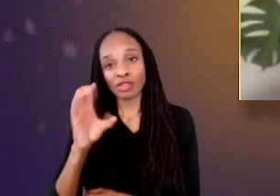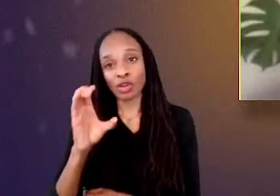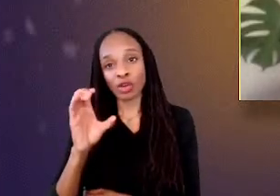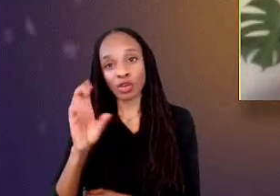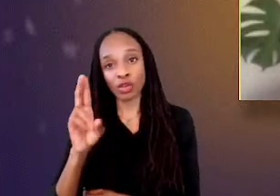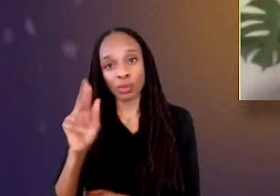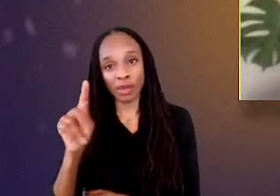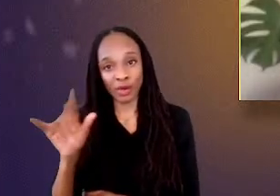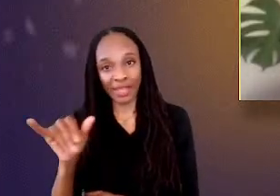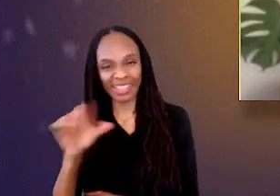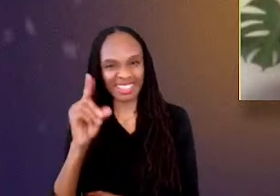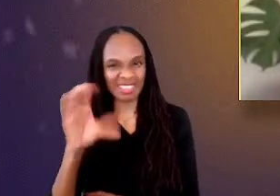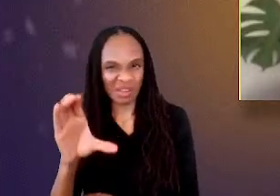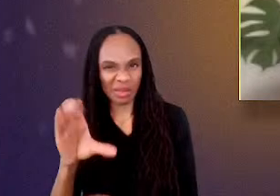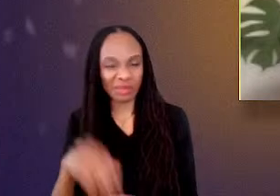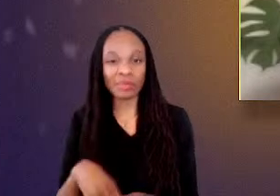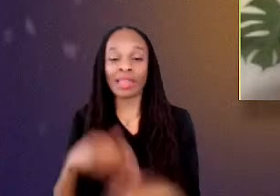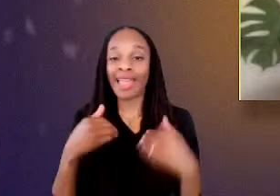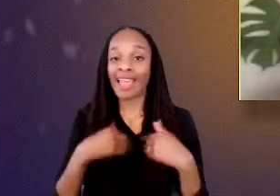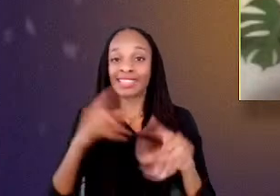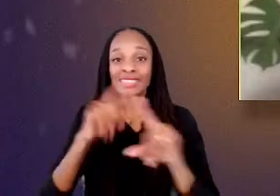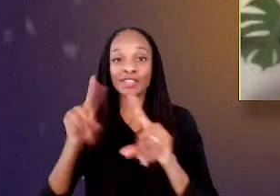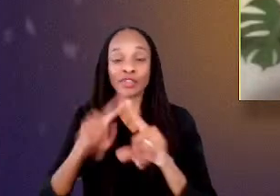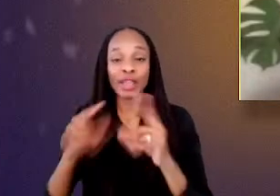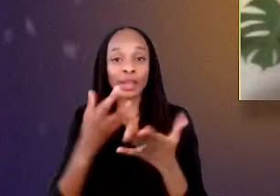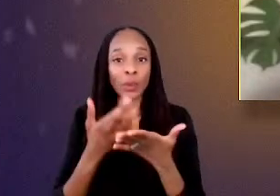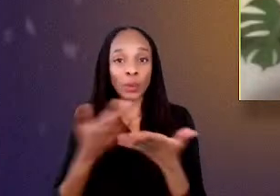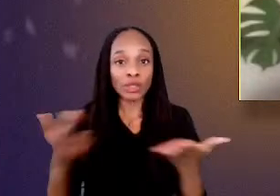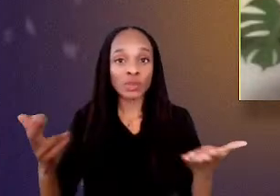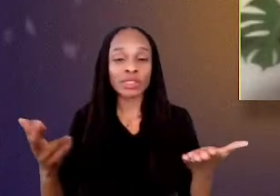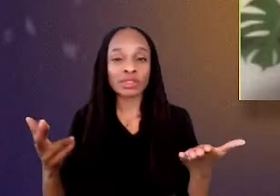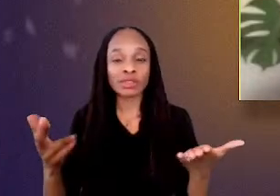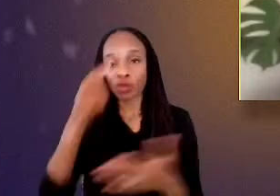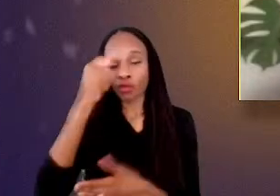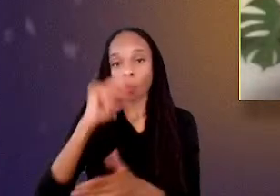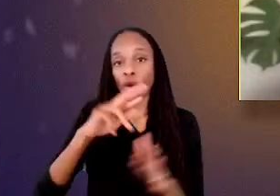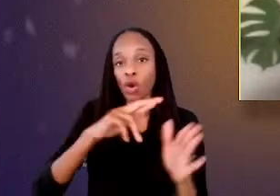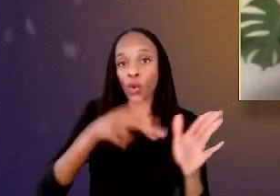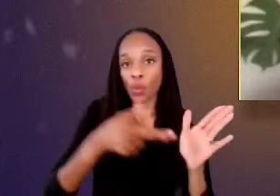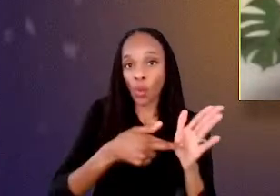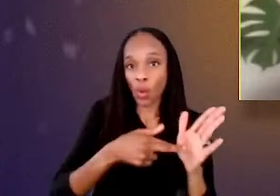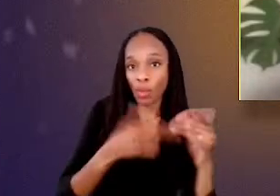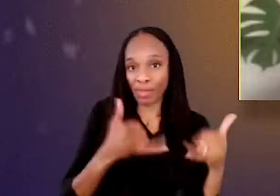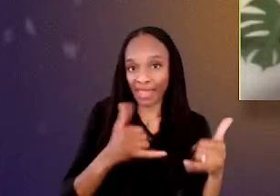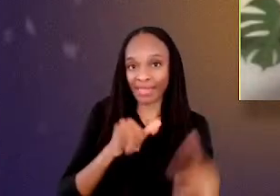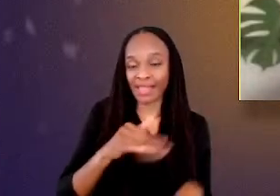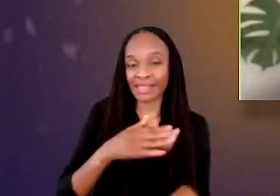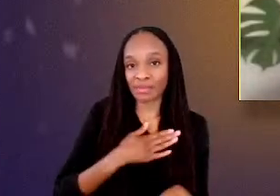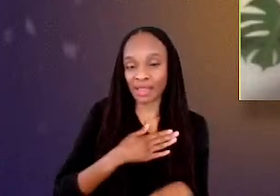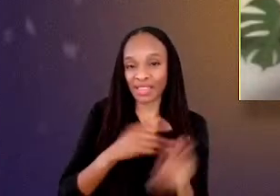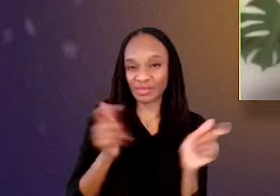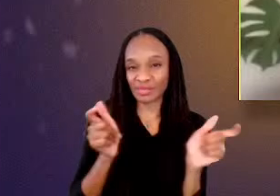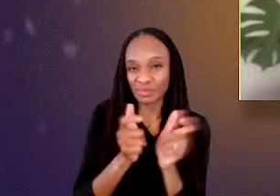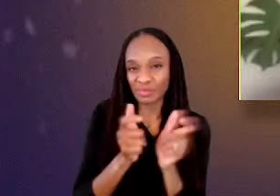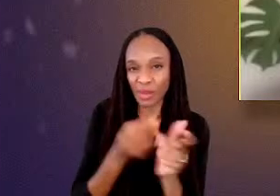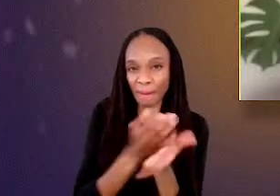And they come with different resources. So for role play, which is the, you know, micro budget indie film,